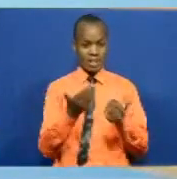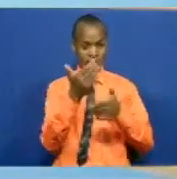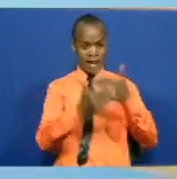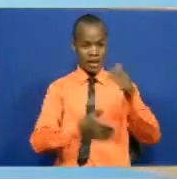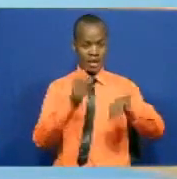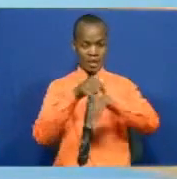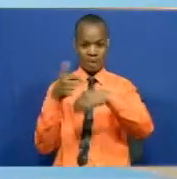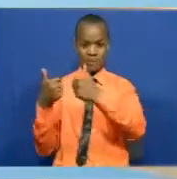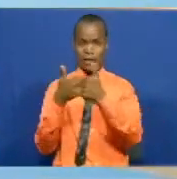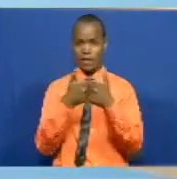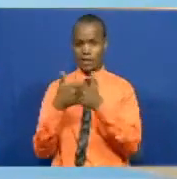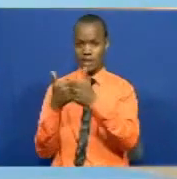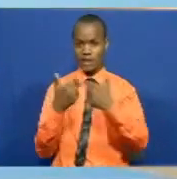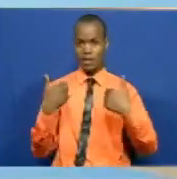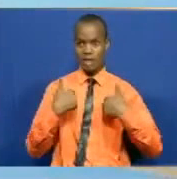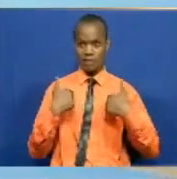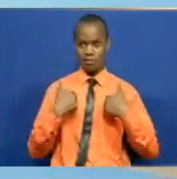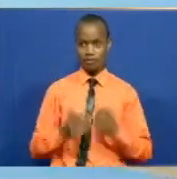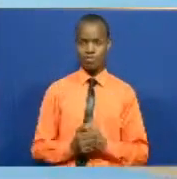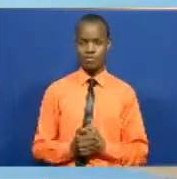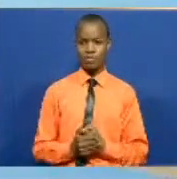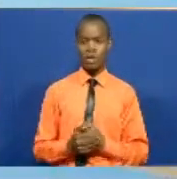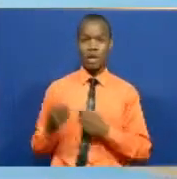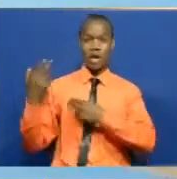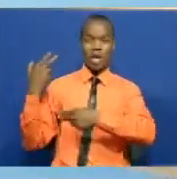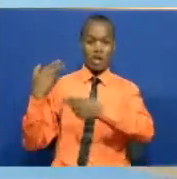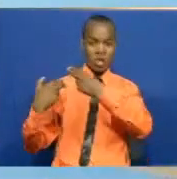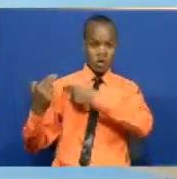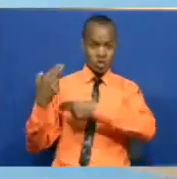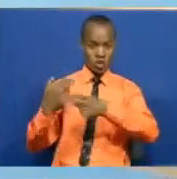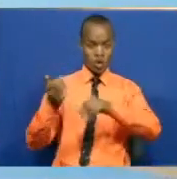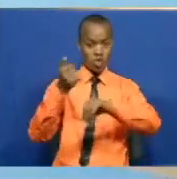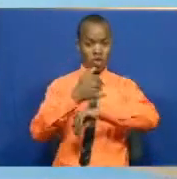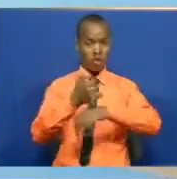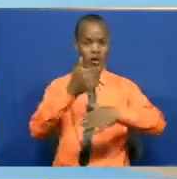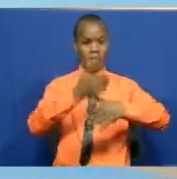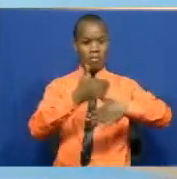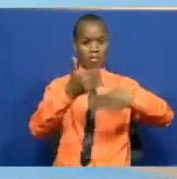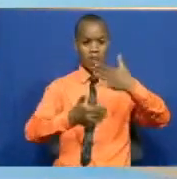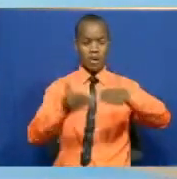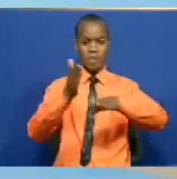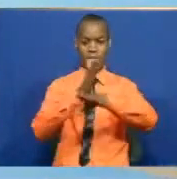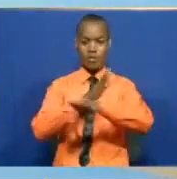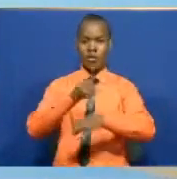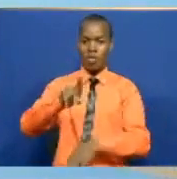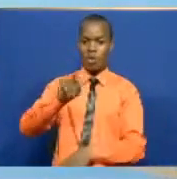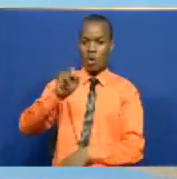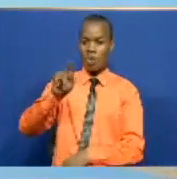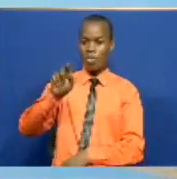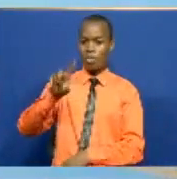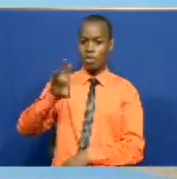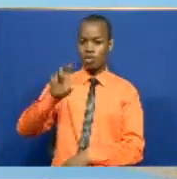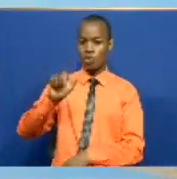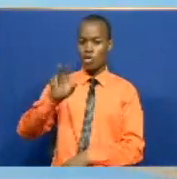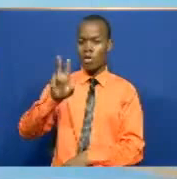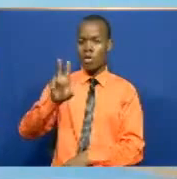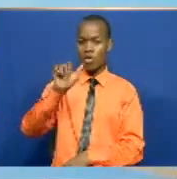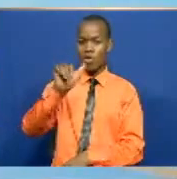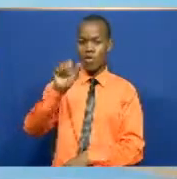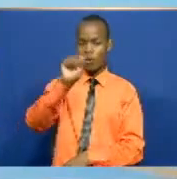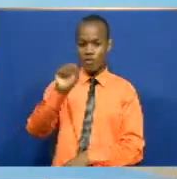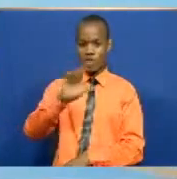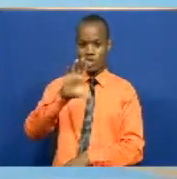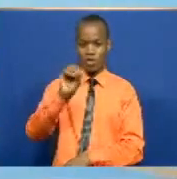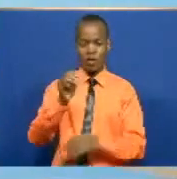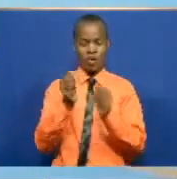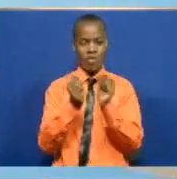by tidal waves. The historic bell-shaped pillar, constructed by the famous Portuguese explorer Vasco da Gama in 1498, was